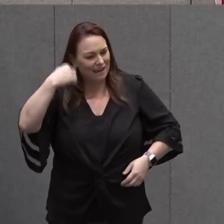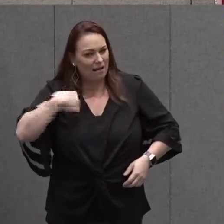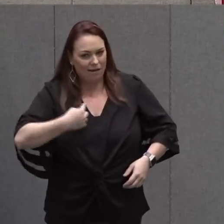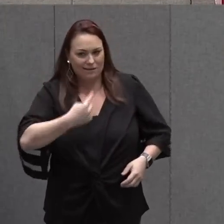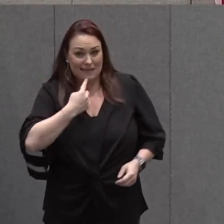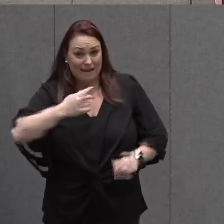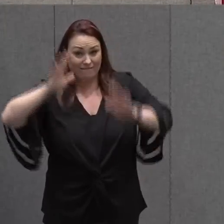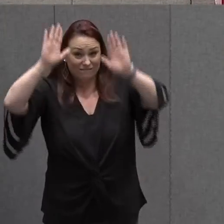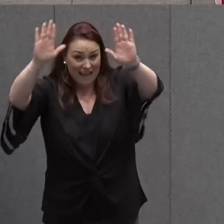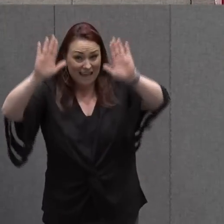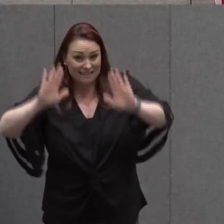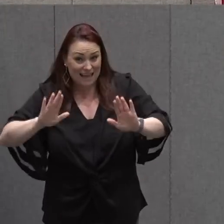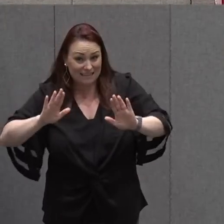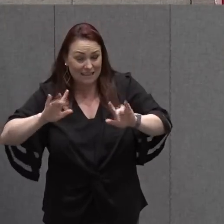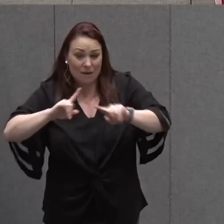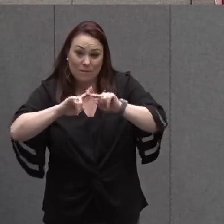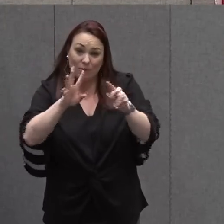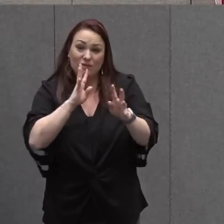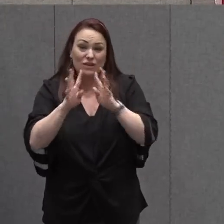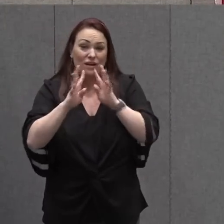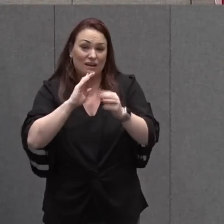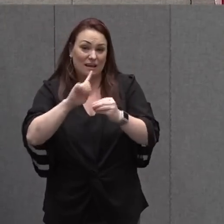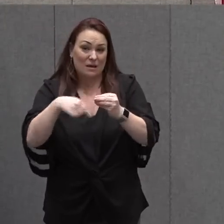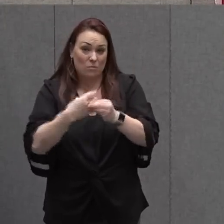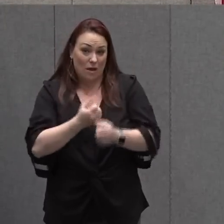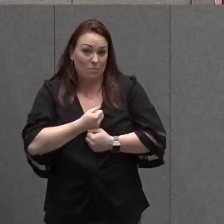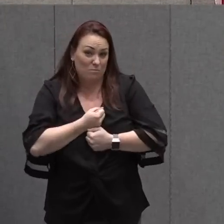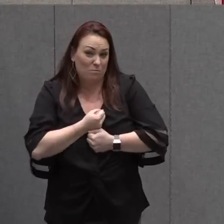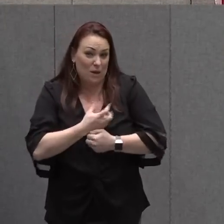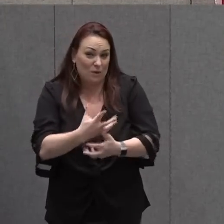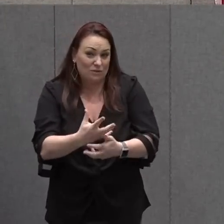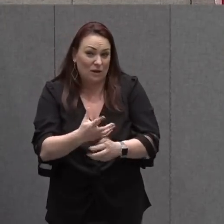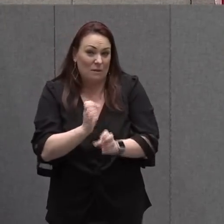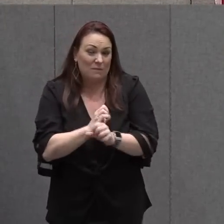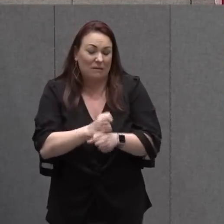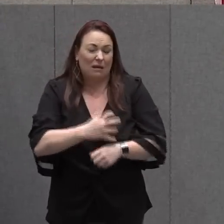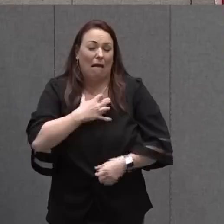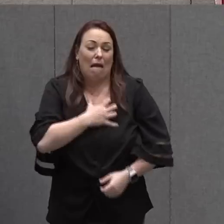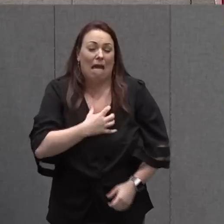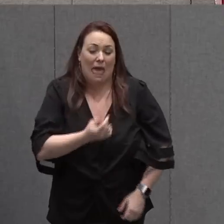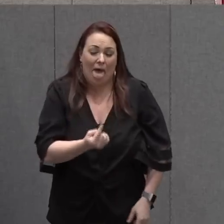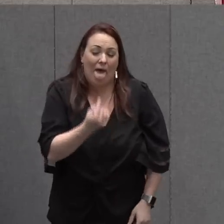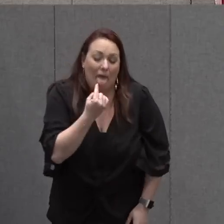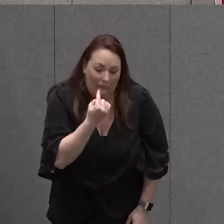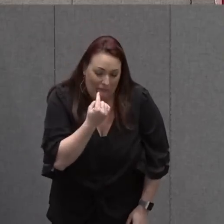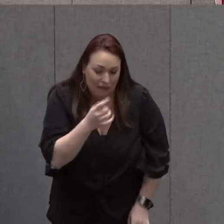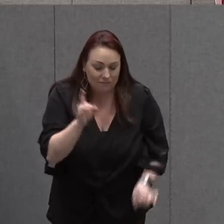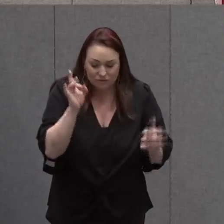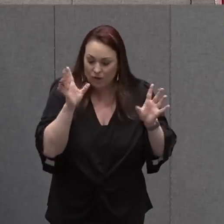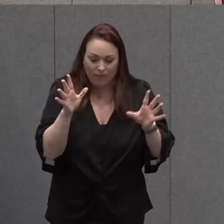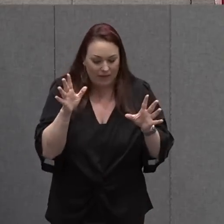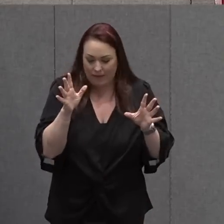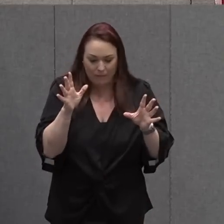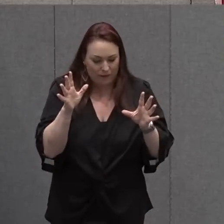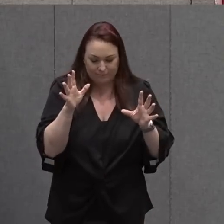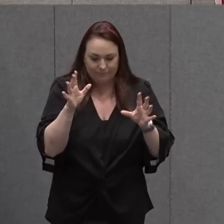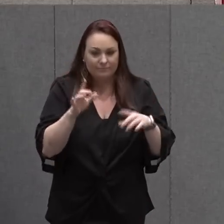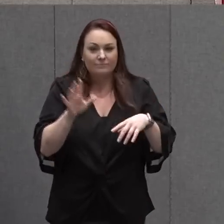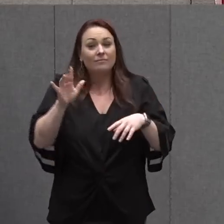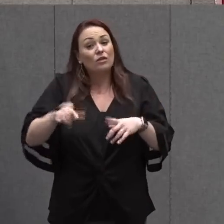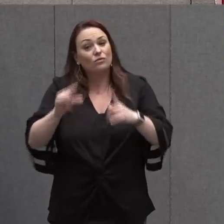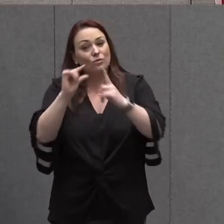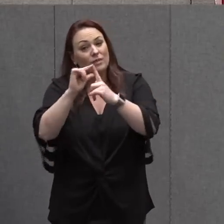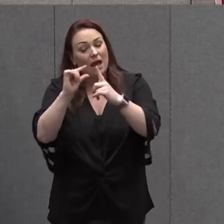we were talking about poetry, and I was like pretending like it was making me gag. So I was just saying that word